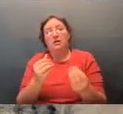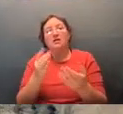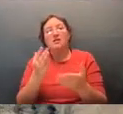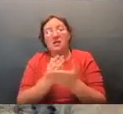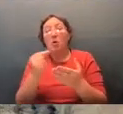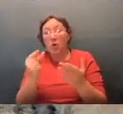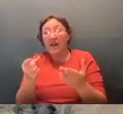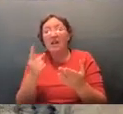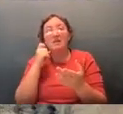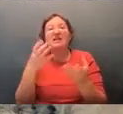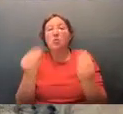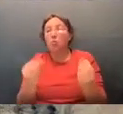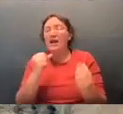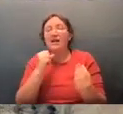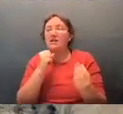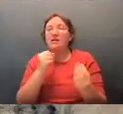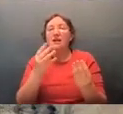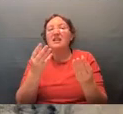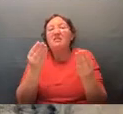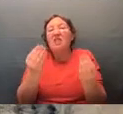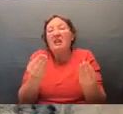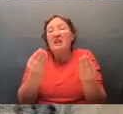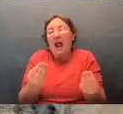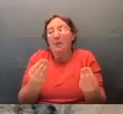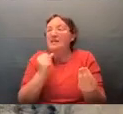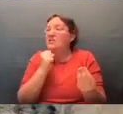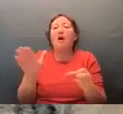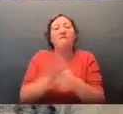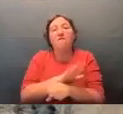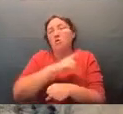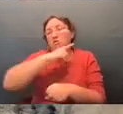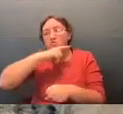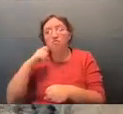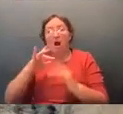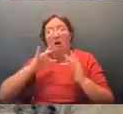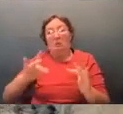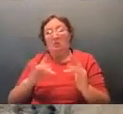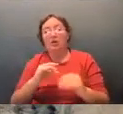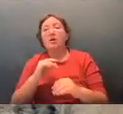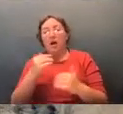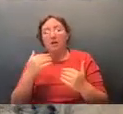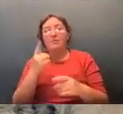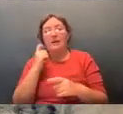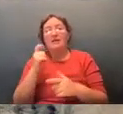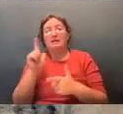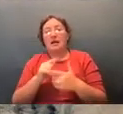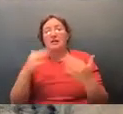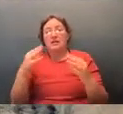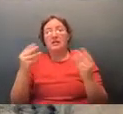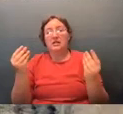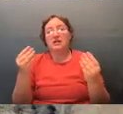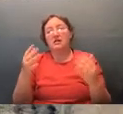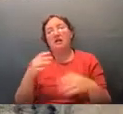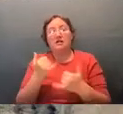green, this is actually a damp lake bed to help reduce some of that fine dust. As